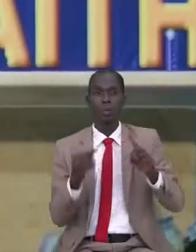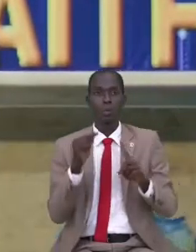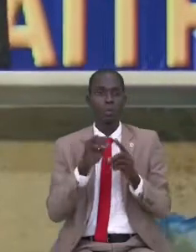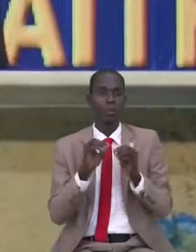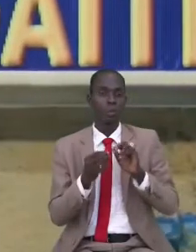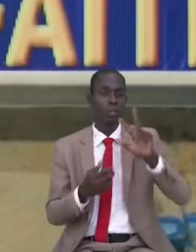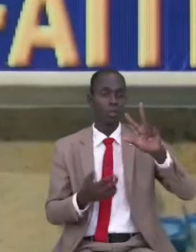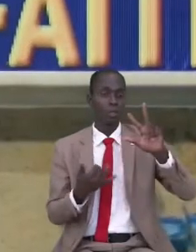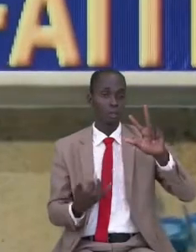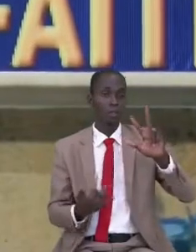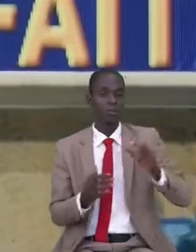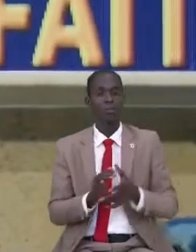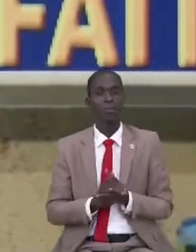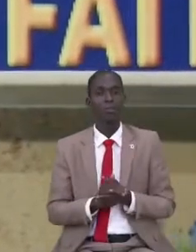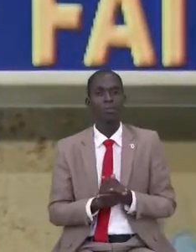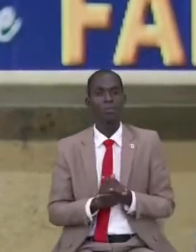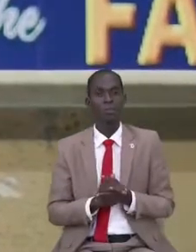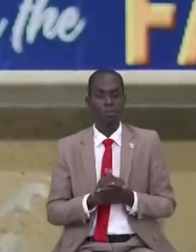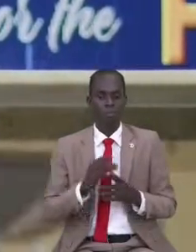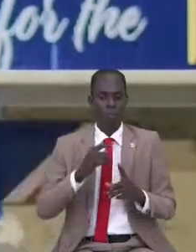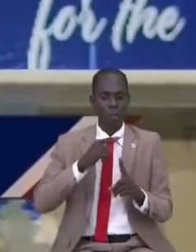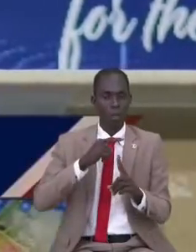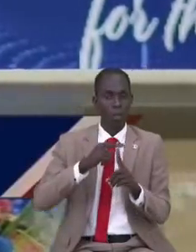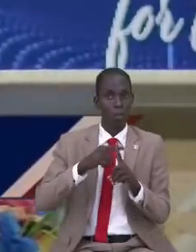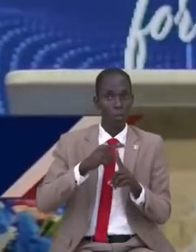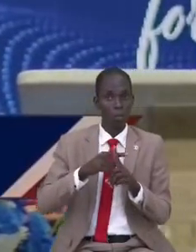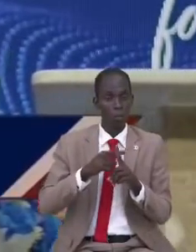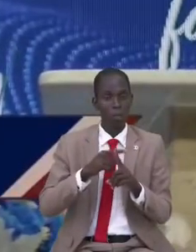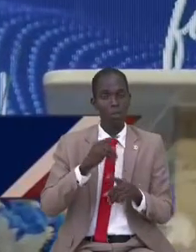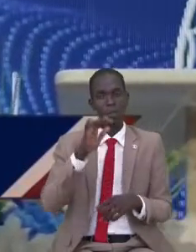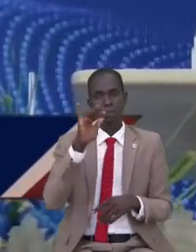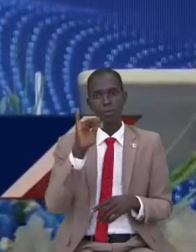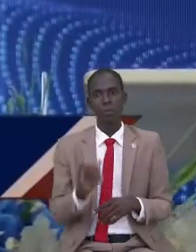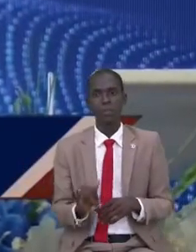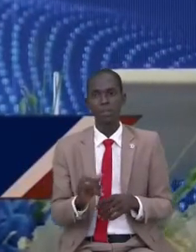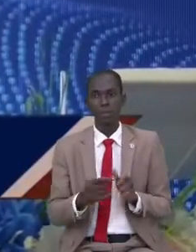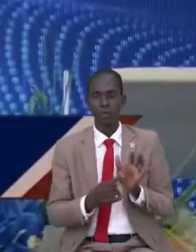number three, positively